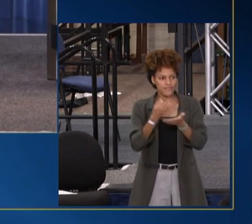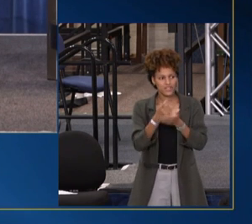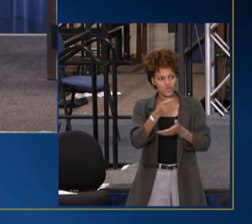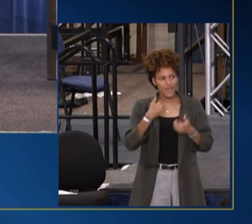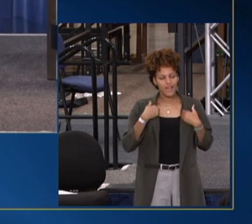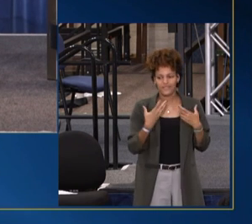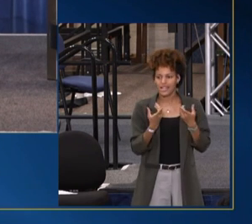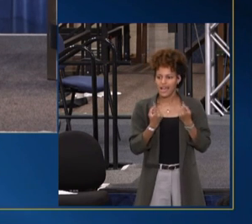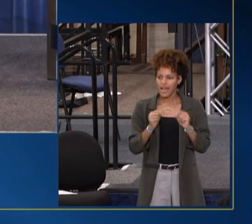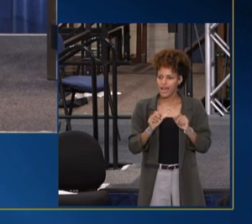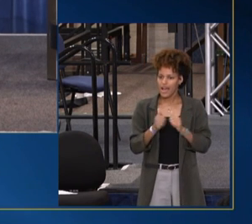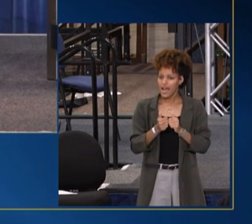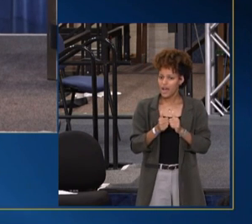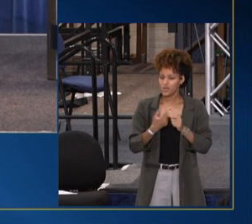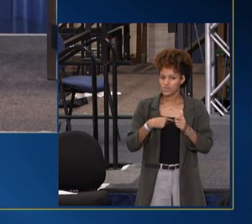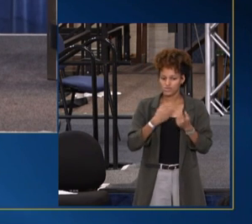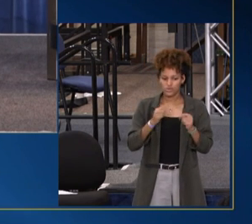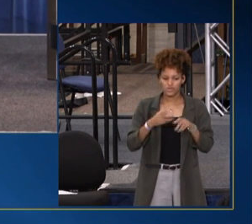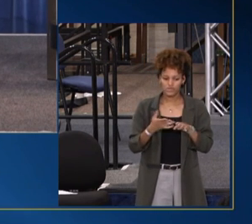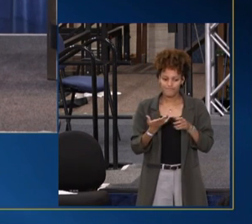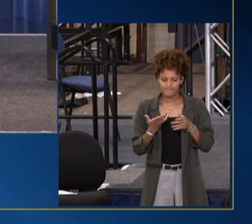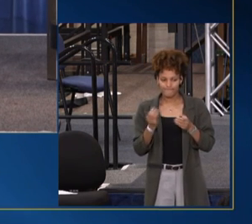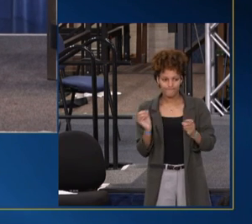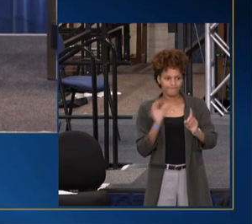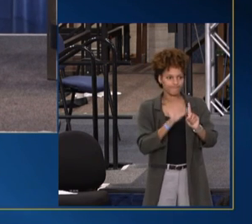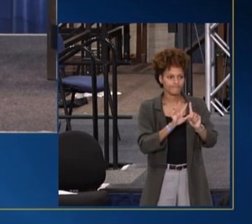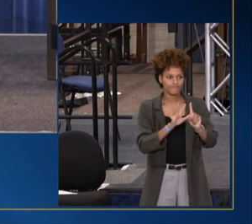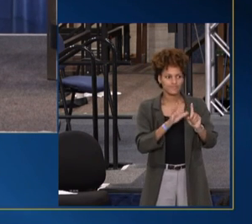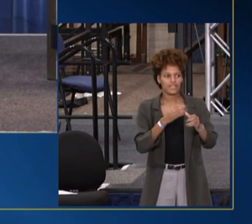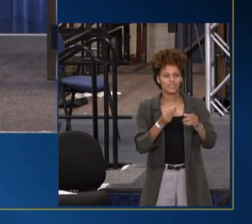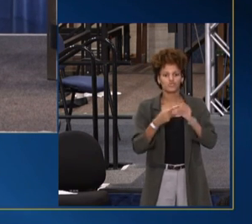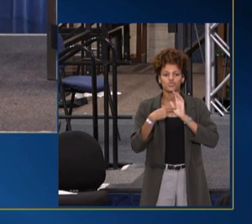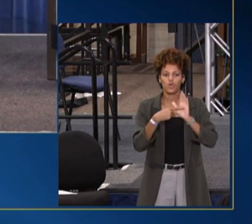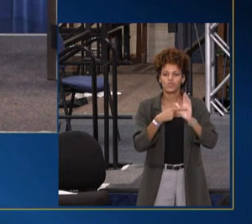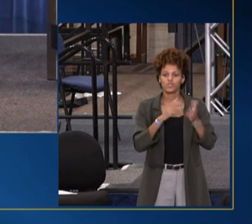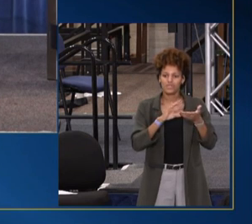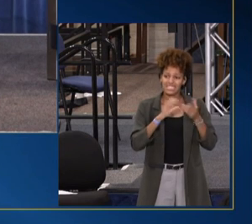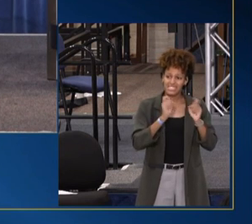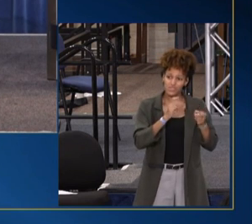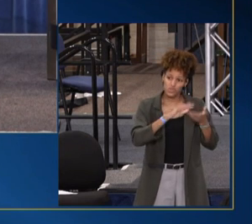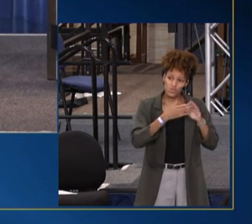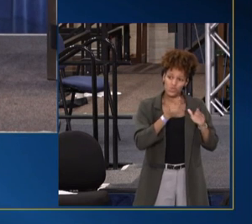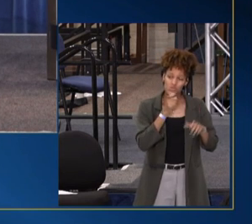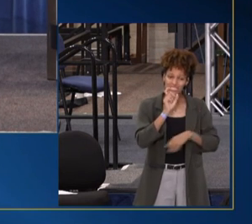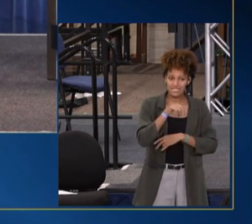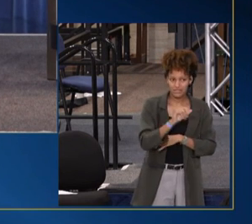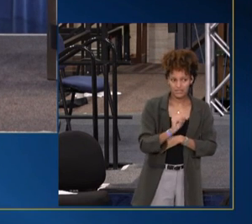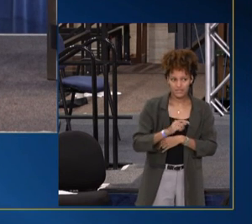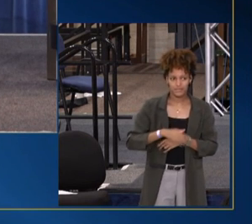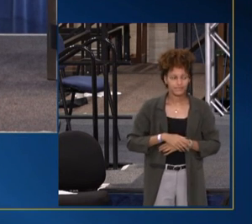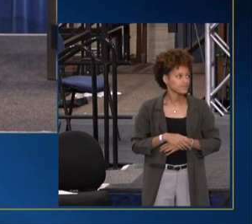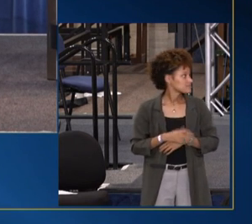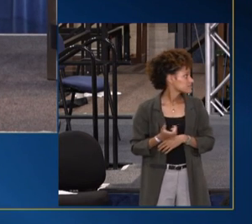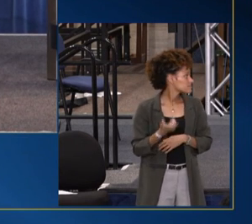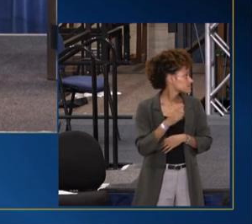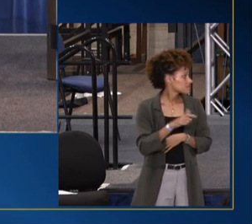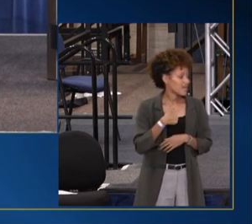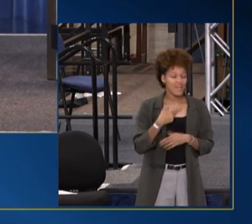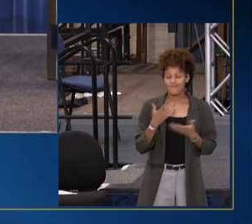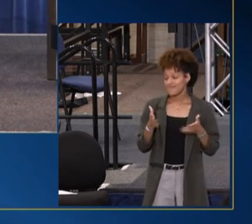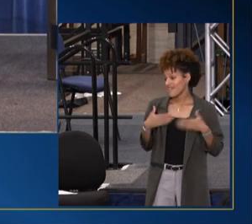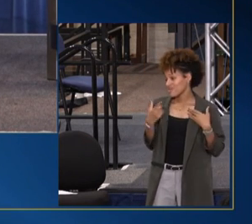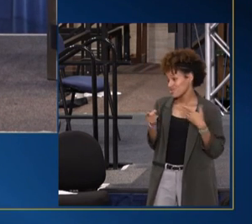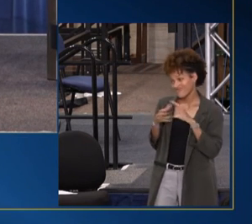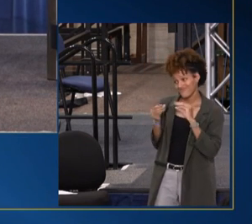get to maximize how it's distributed into the communities that actually need it. And Julie? I am so glad that you said all